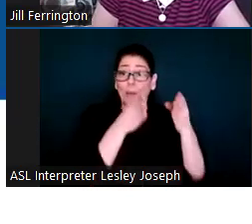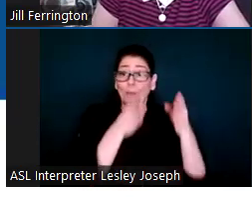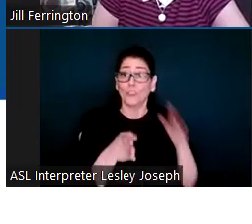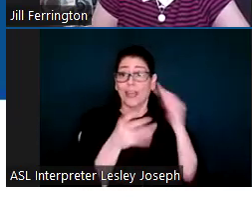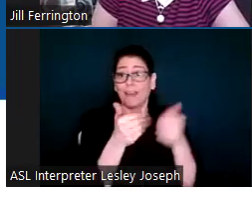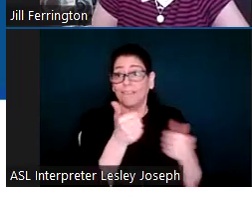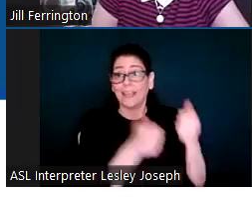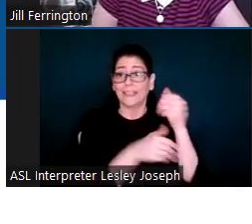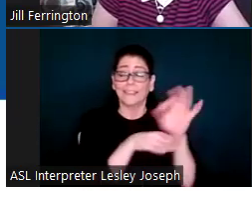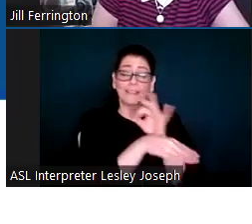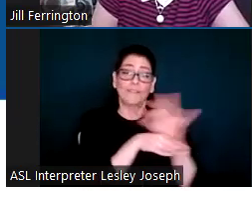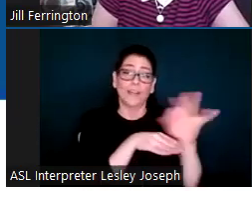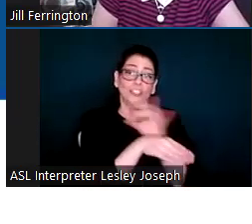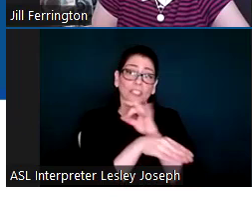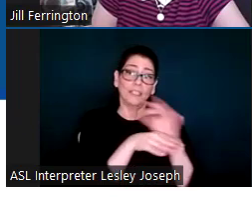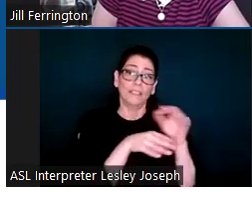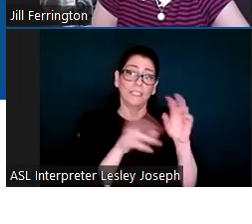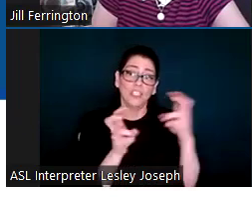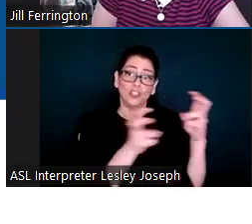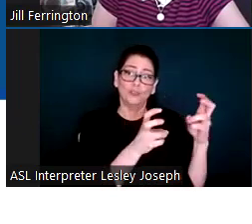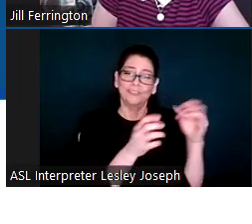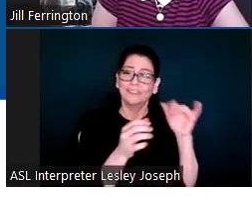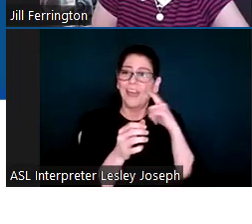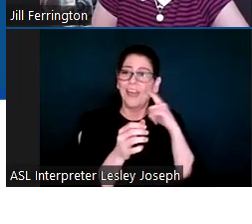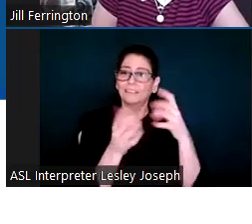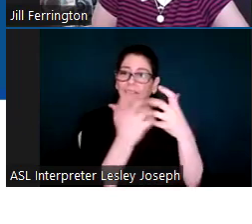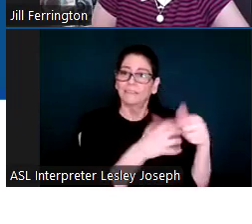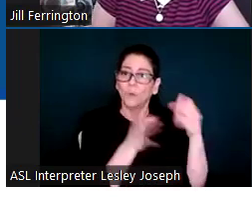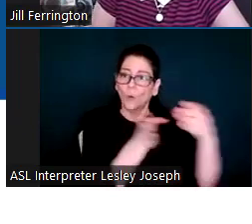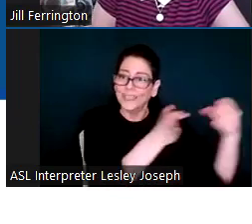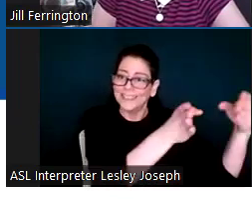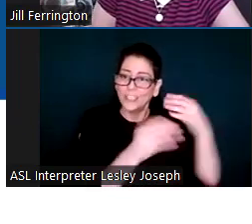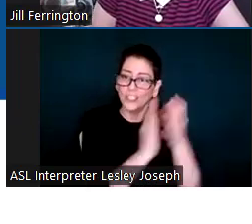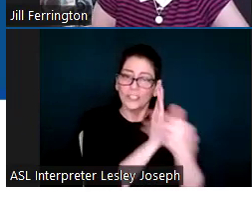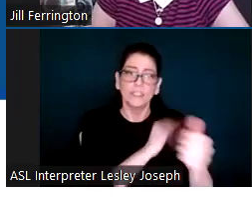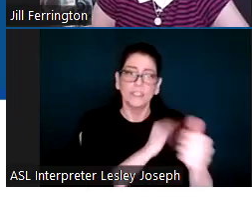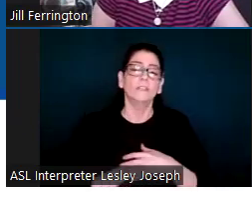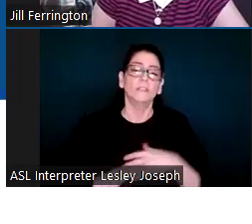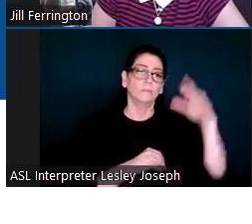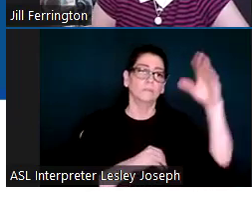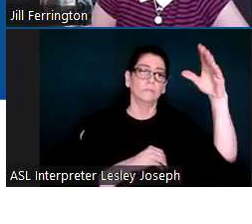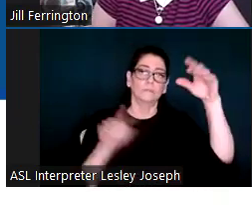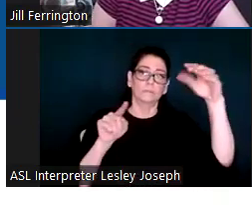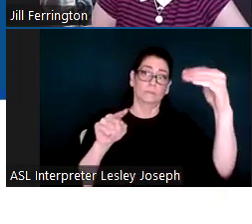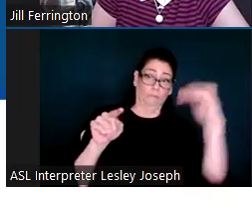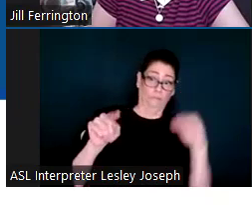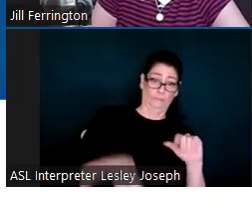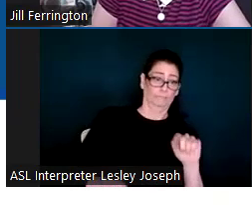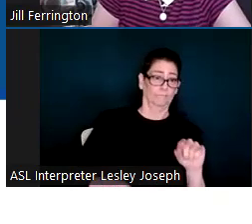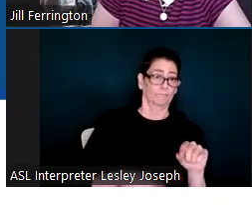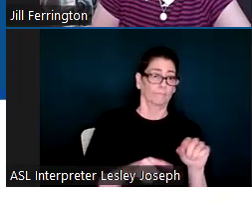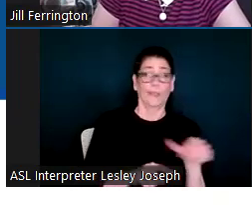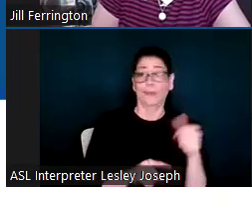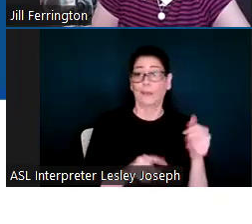issues, such as organizational skills, as mentioned in the top left. On the bottom left, someone else may have